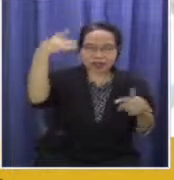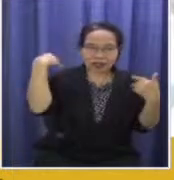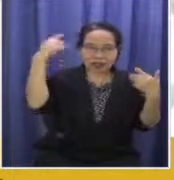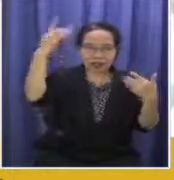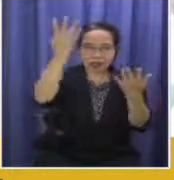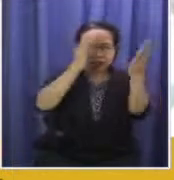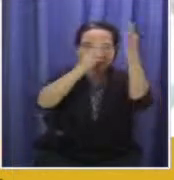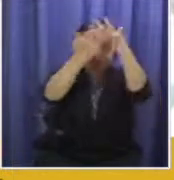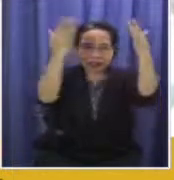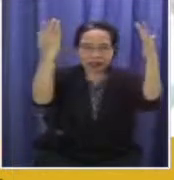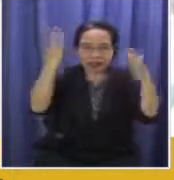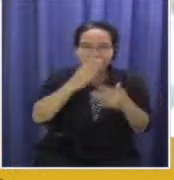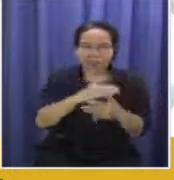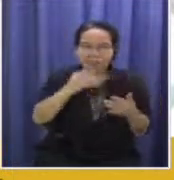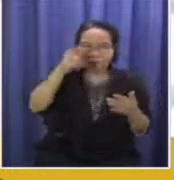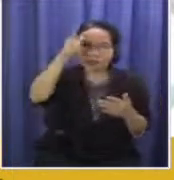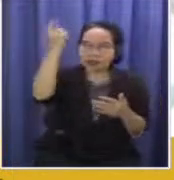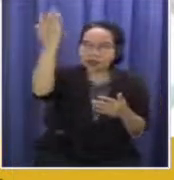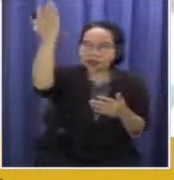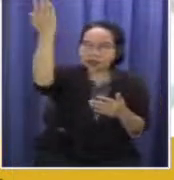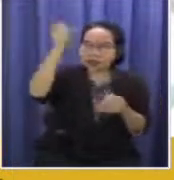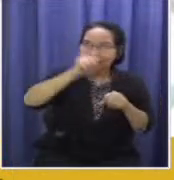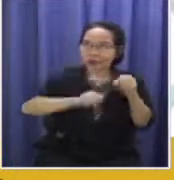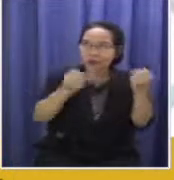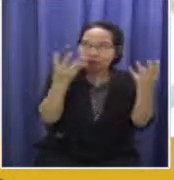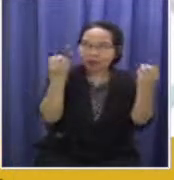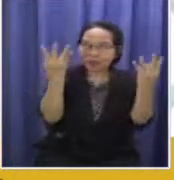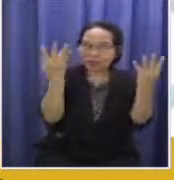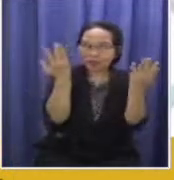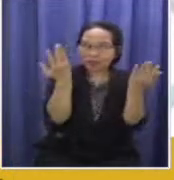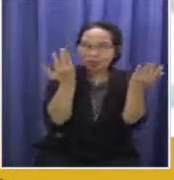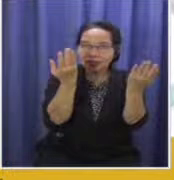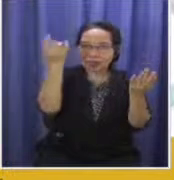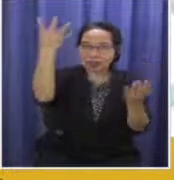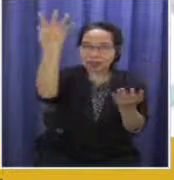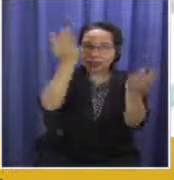in heaven because there are so many lights in heaven.